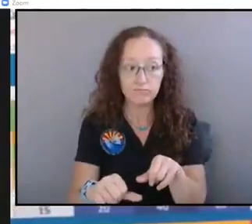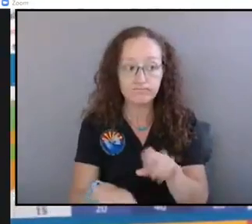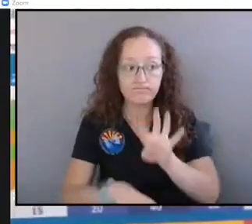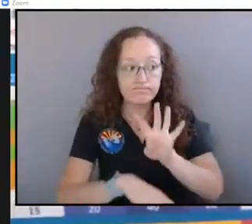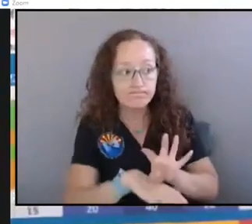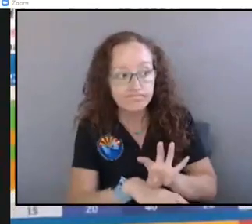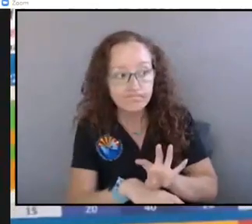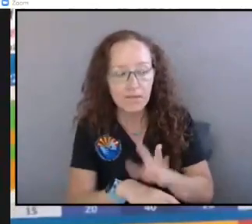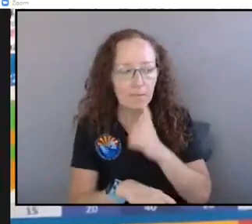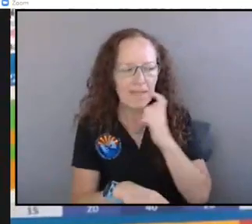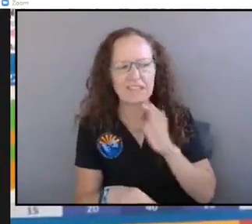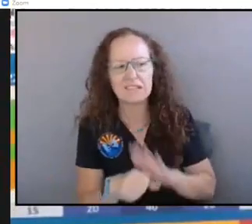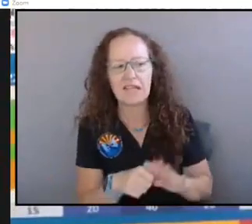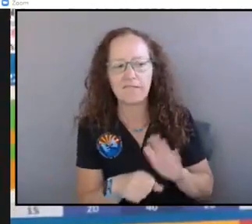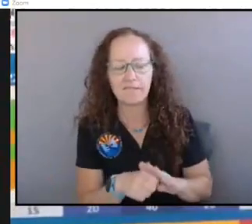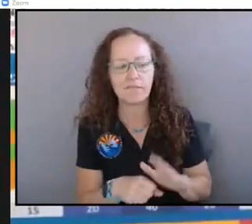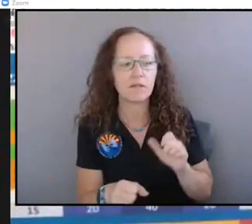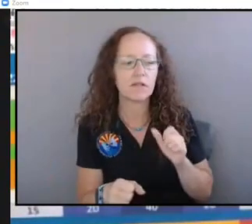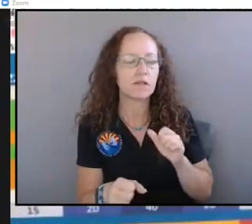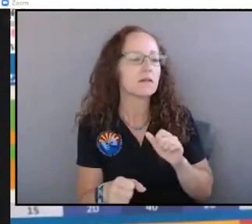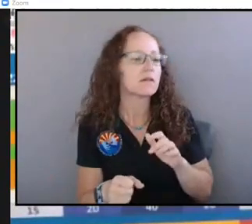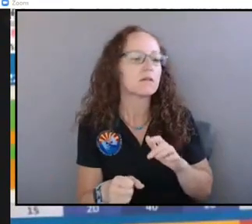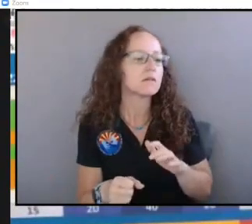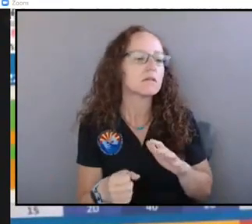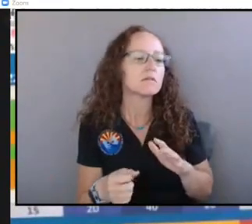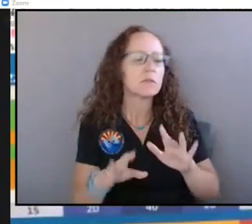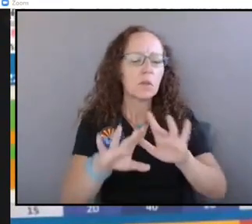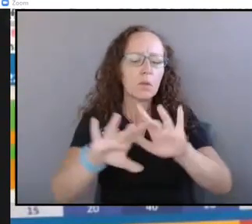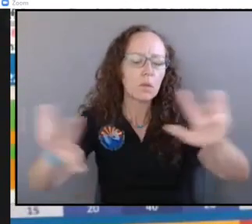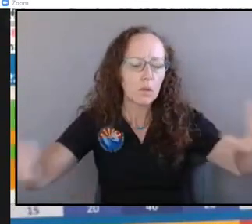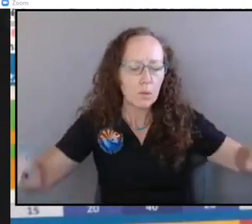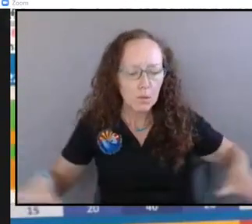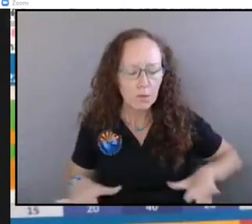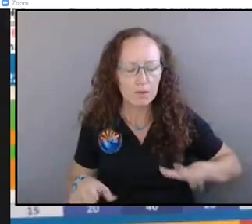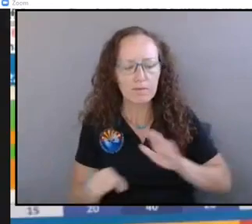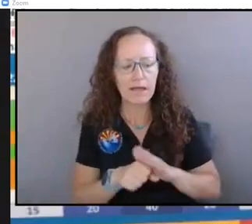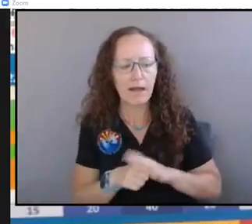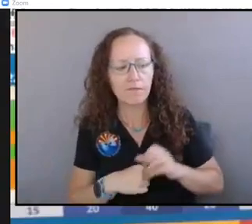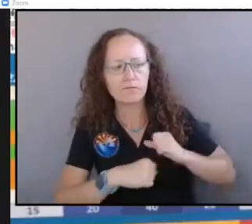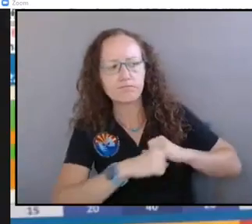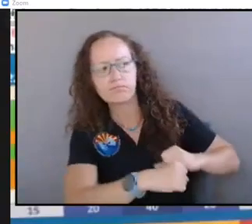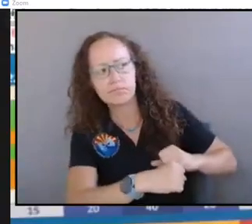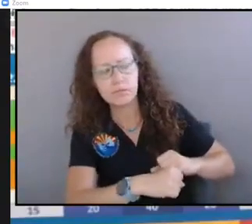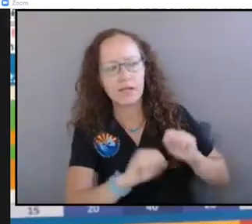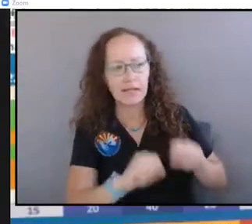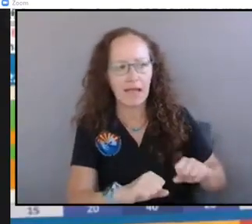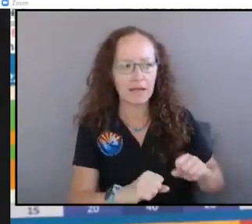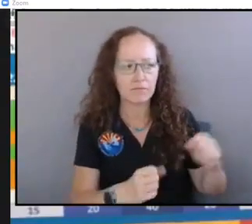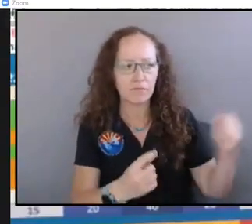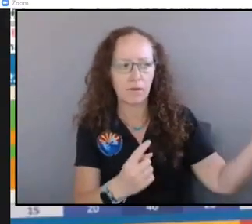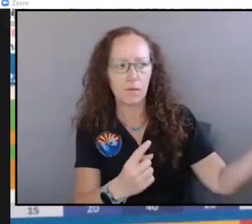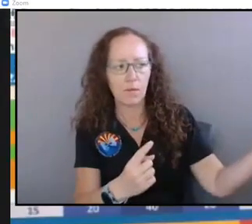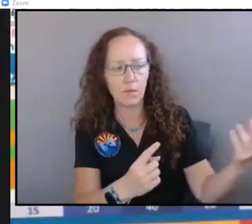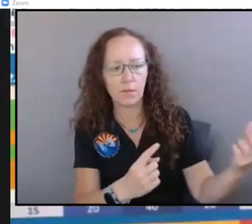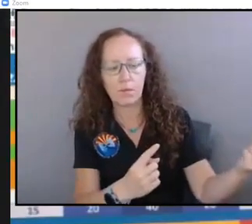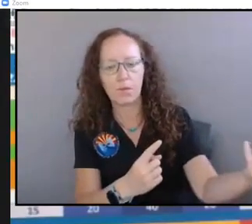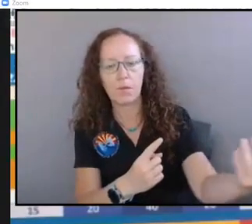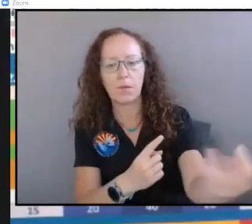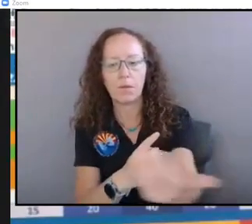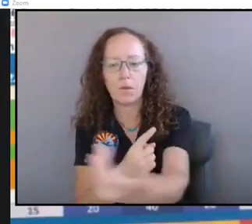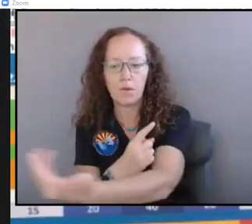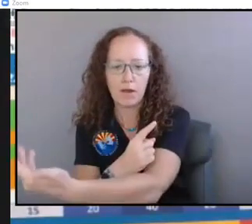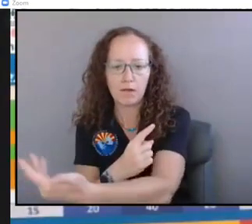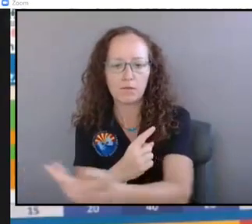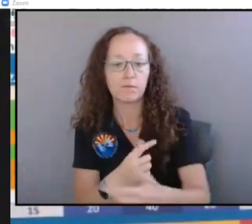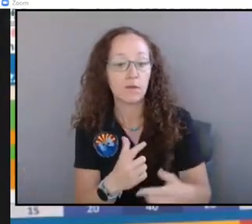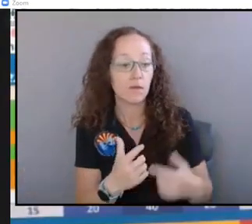enough defendable space in there for them to be safe as the fire front comes in. And they stay. They squirt out any of the